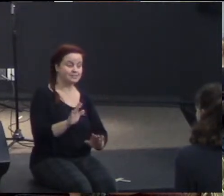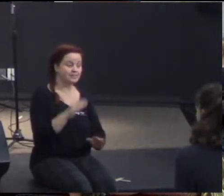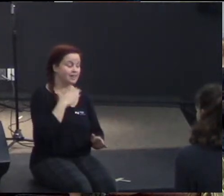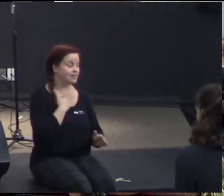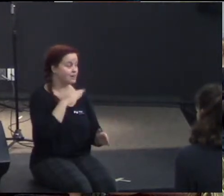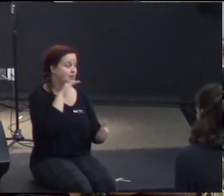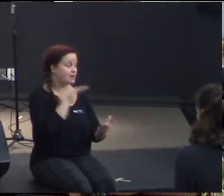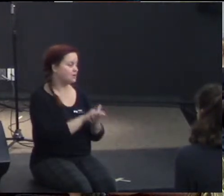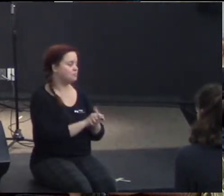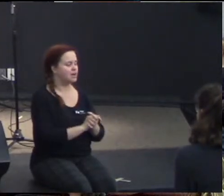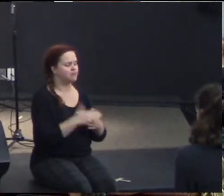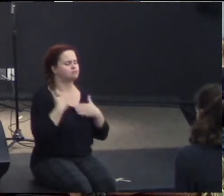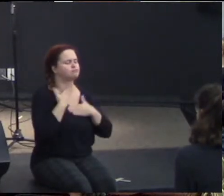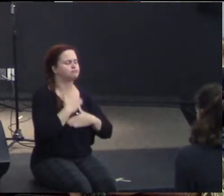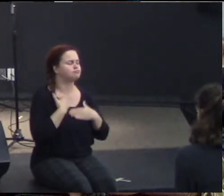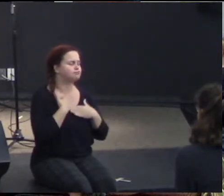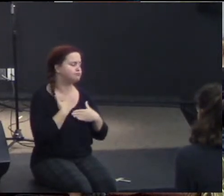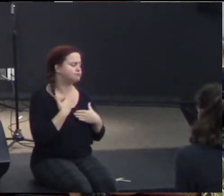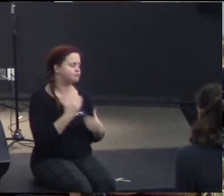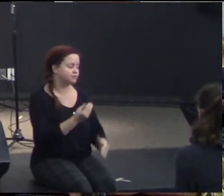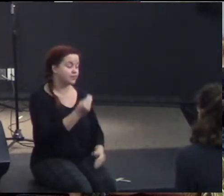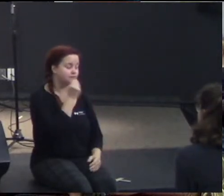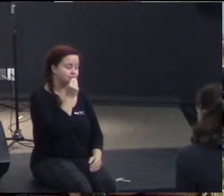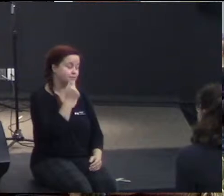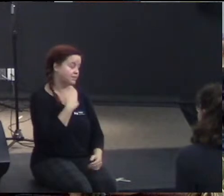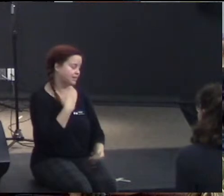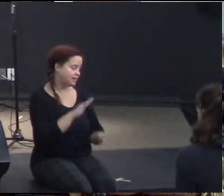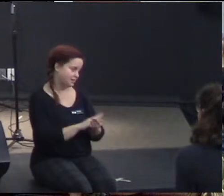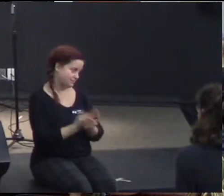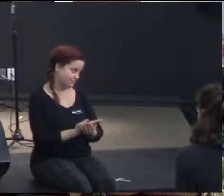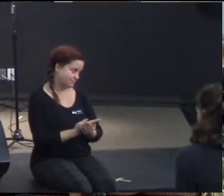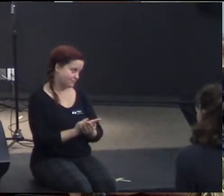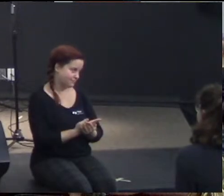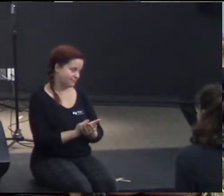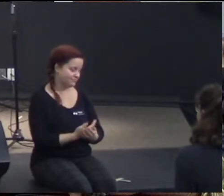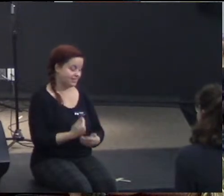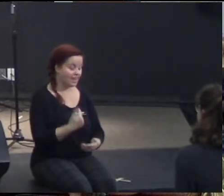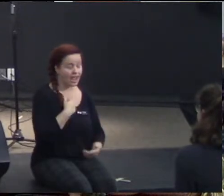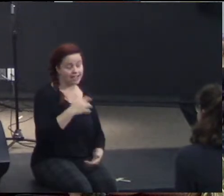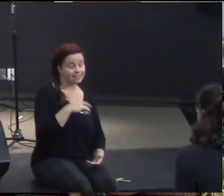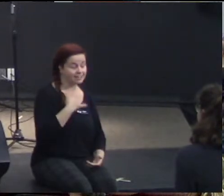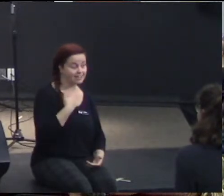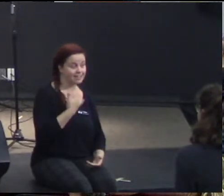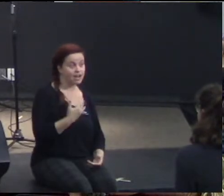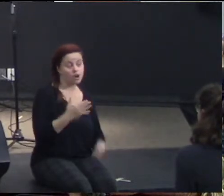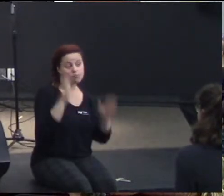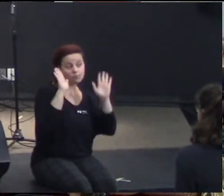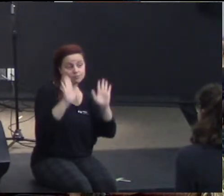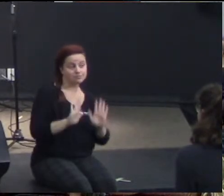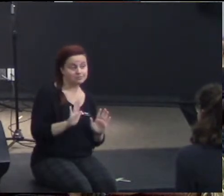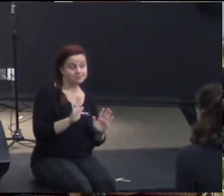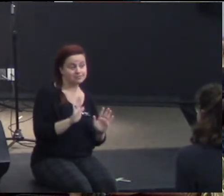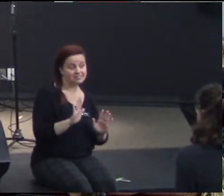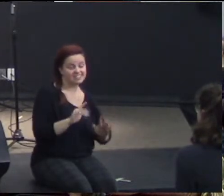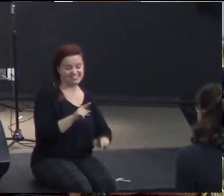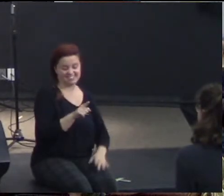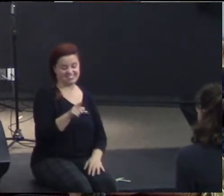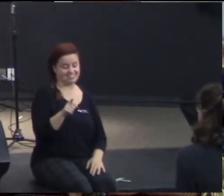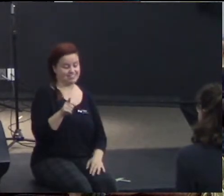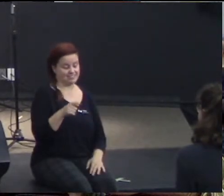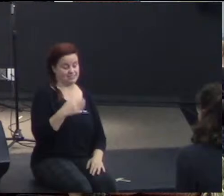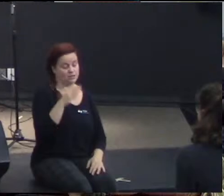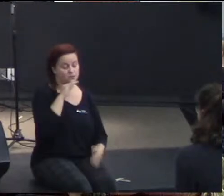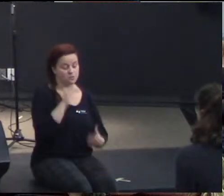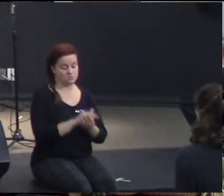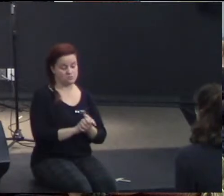She is appreciative of this meal that I've made us. And I'm feeling great. She's going, yeah, but no.